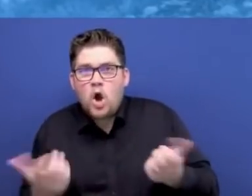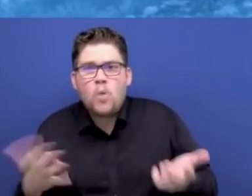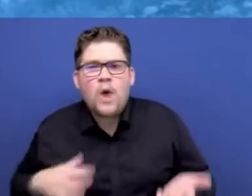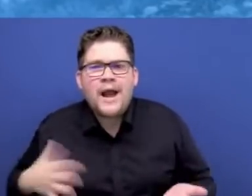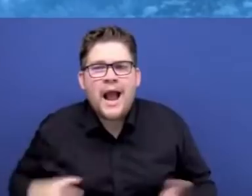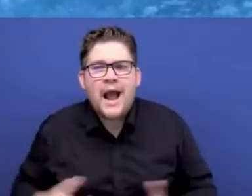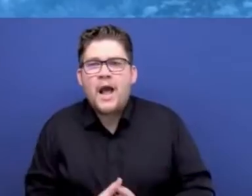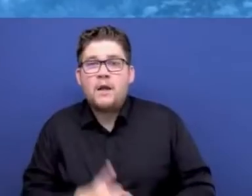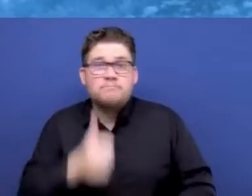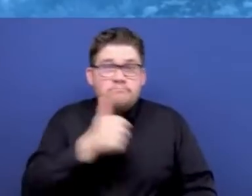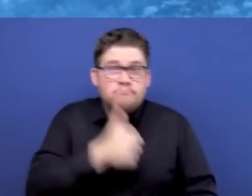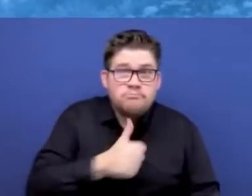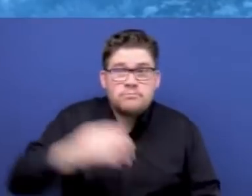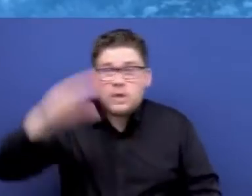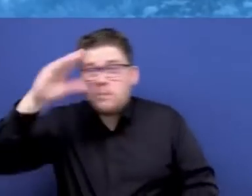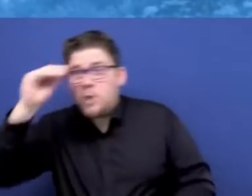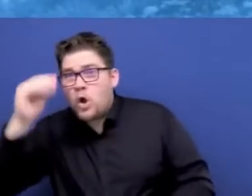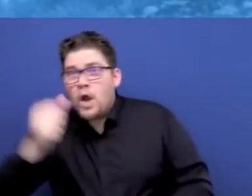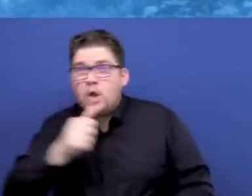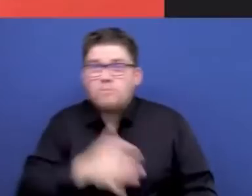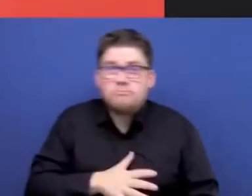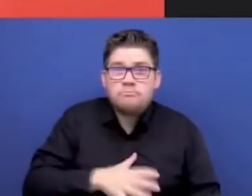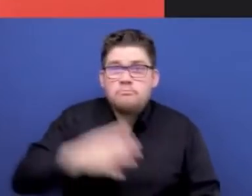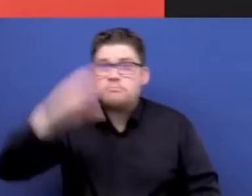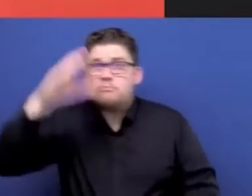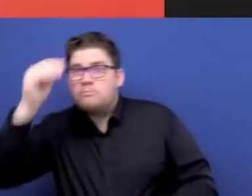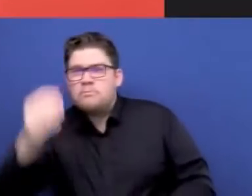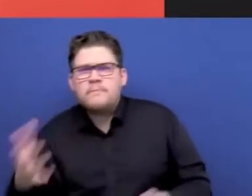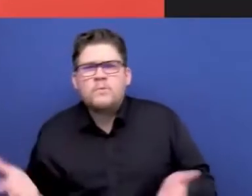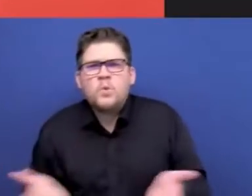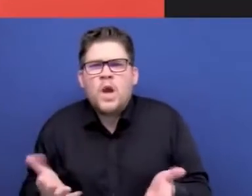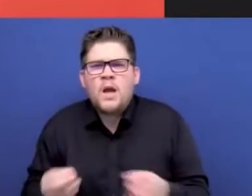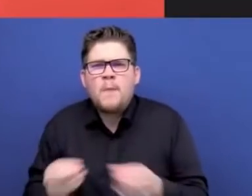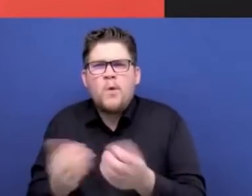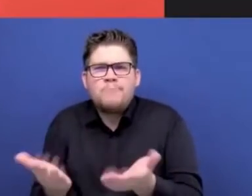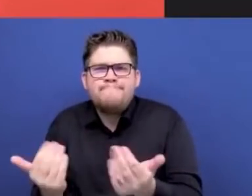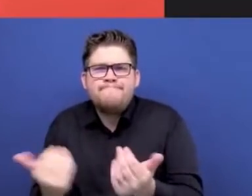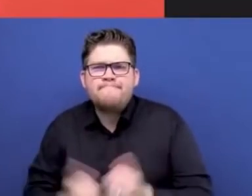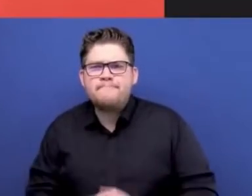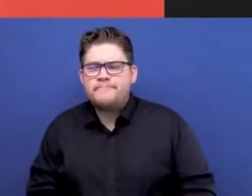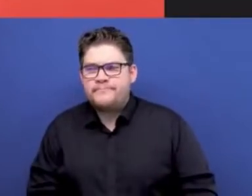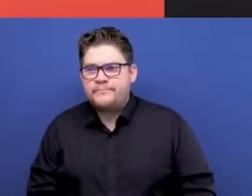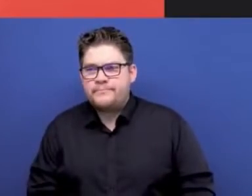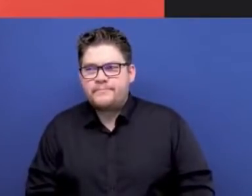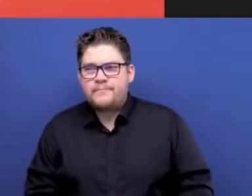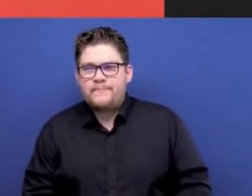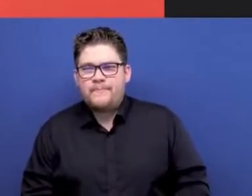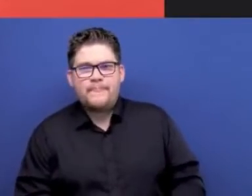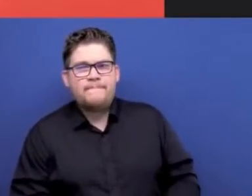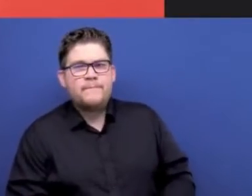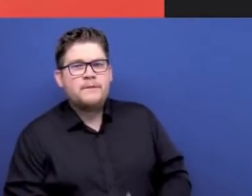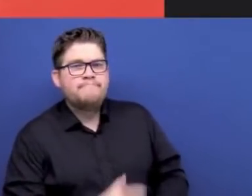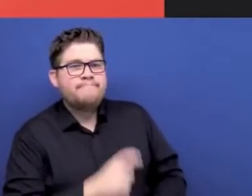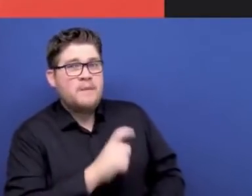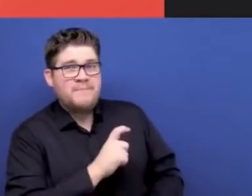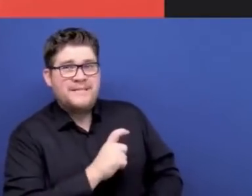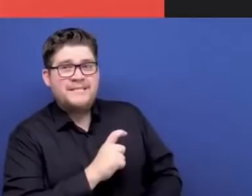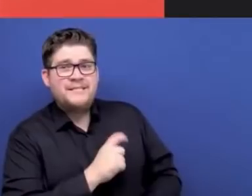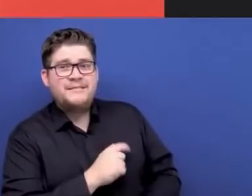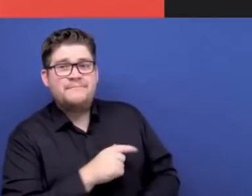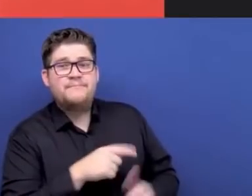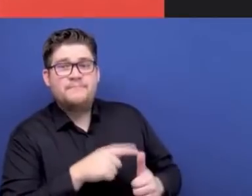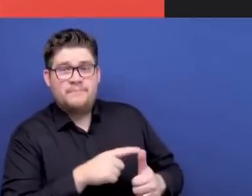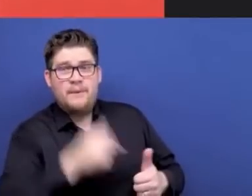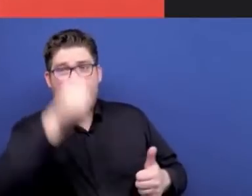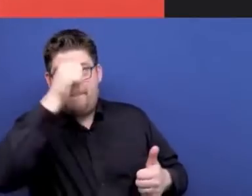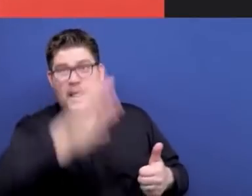tell us about that? Yeah, the only description, Ben, we have is that there was a man who was seen running from the scene and